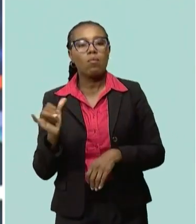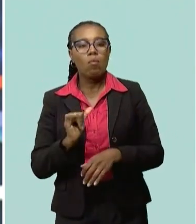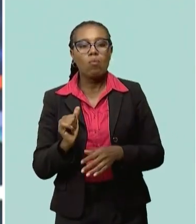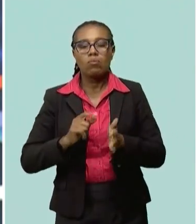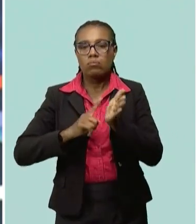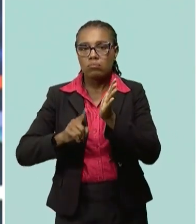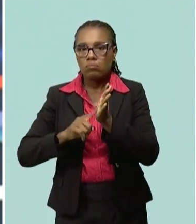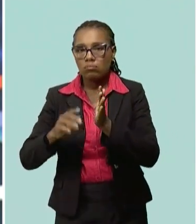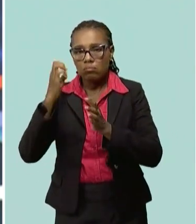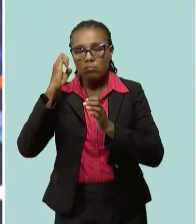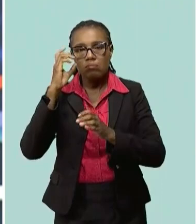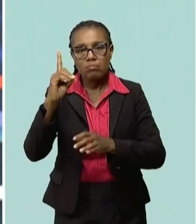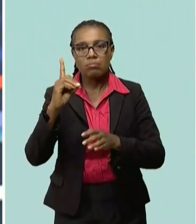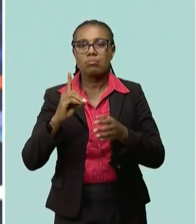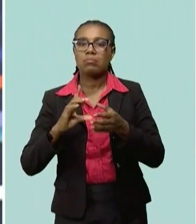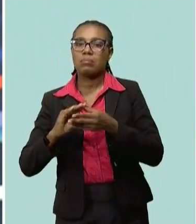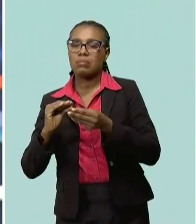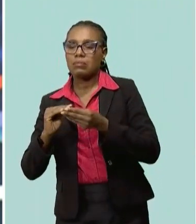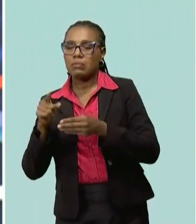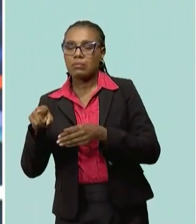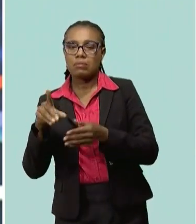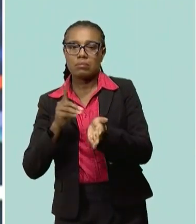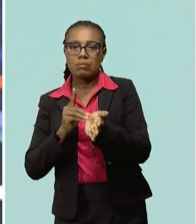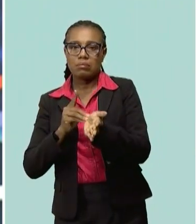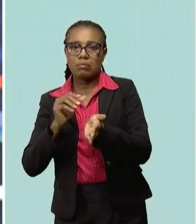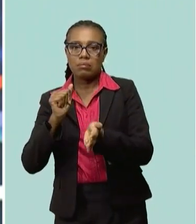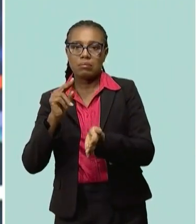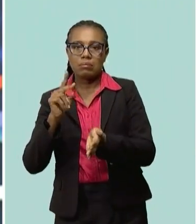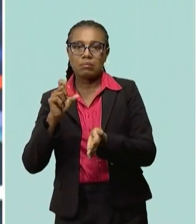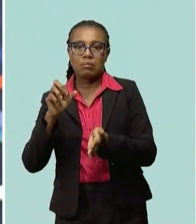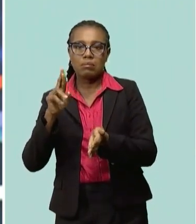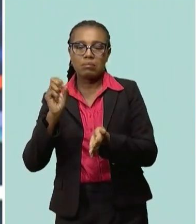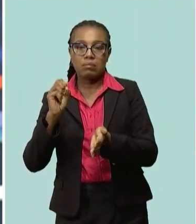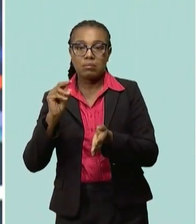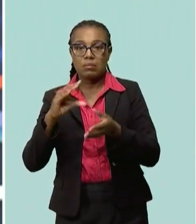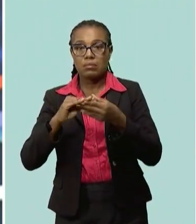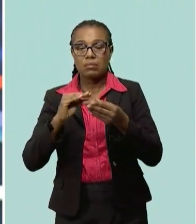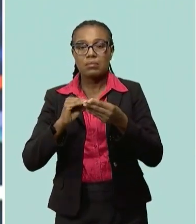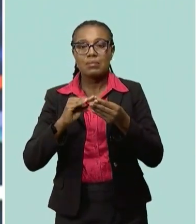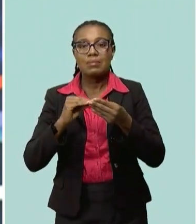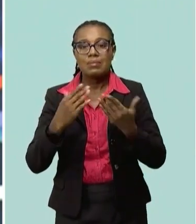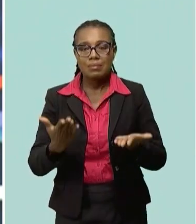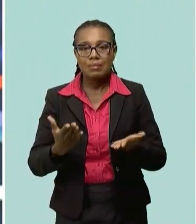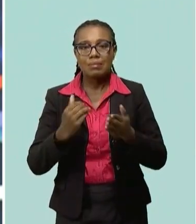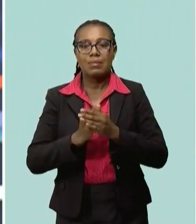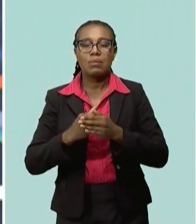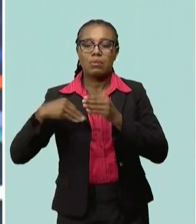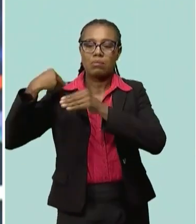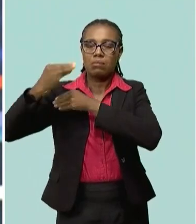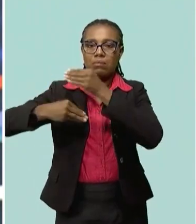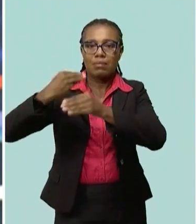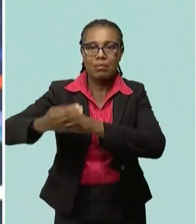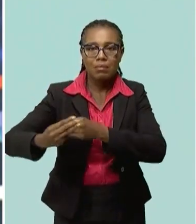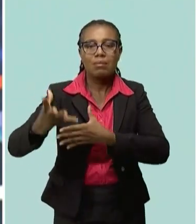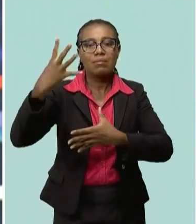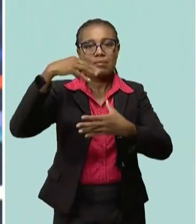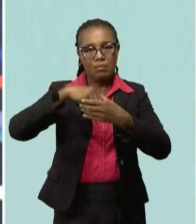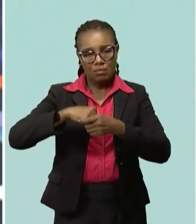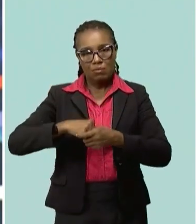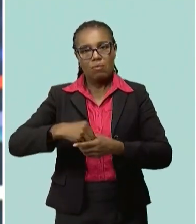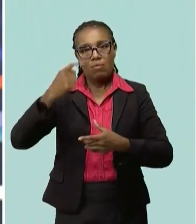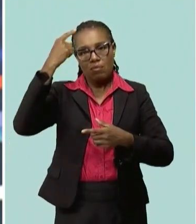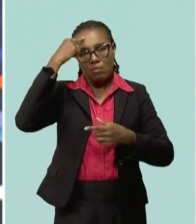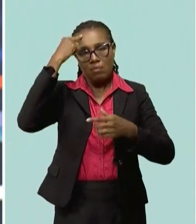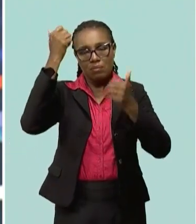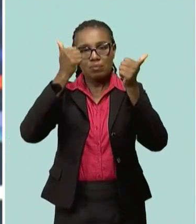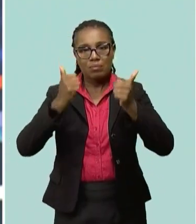Education. However, while Dr. Anderson says genetics play a major role in dementia, there are other factors that impact if